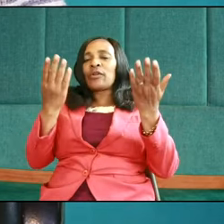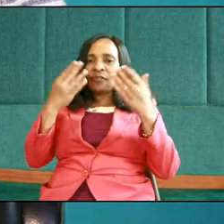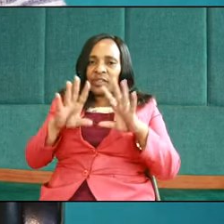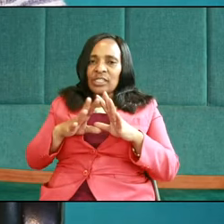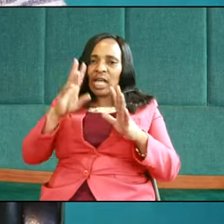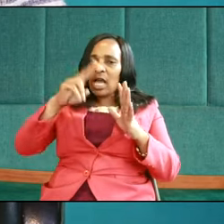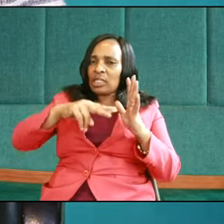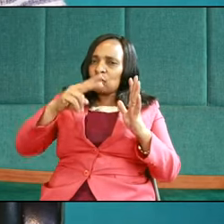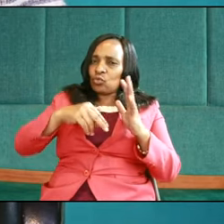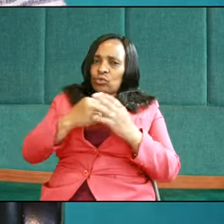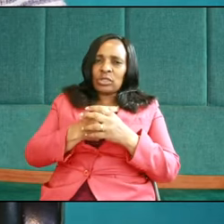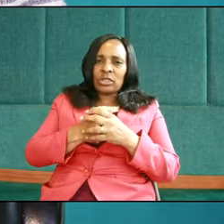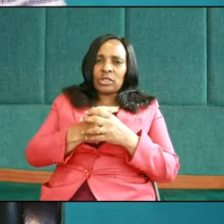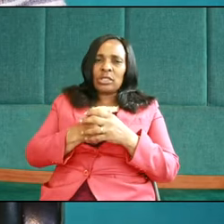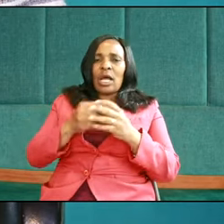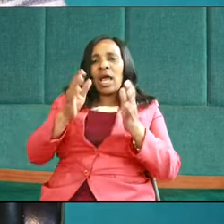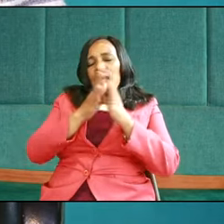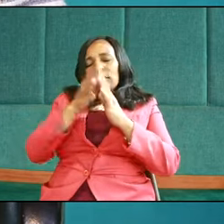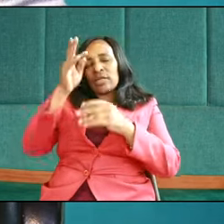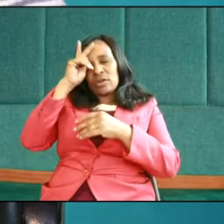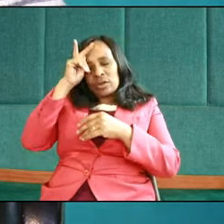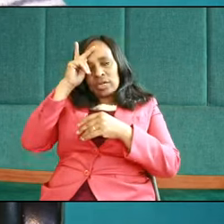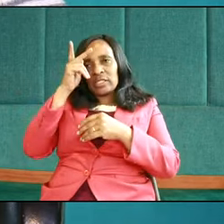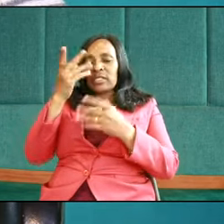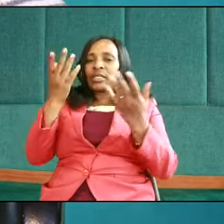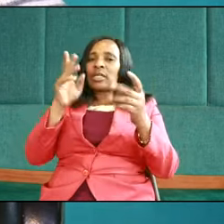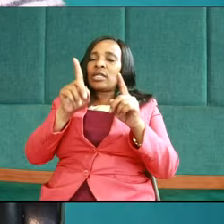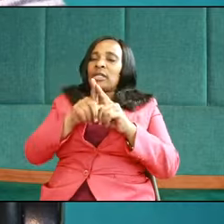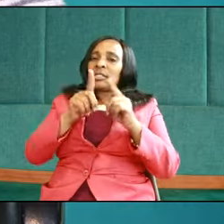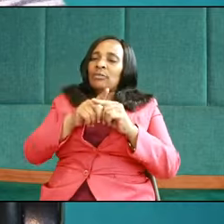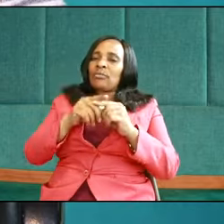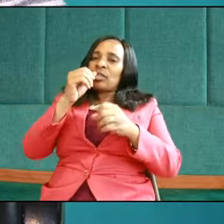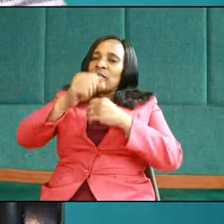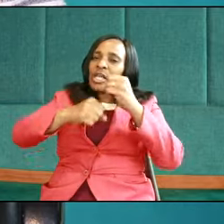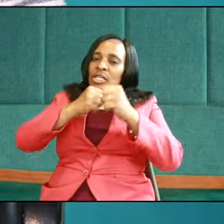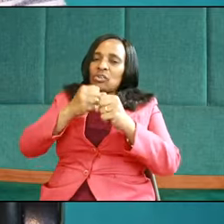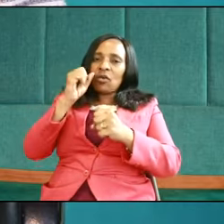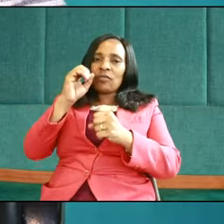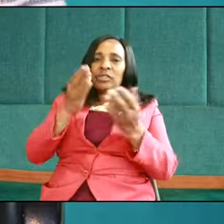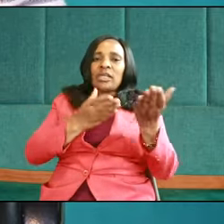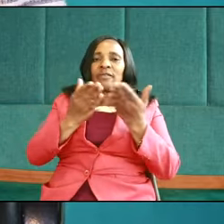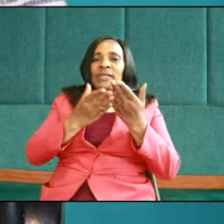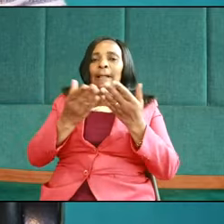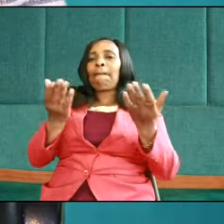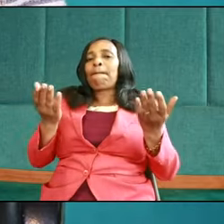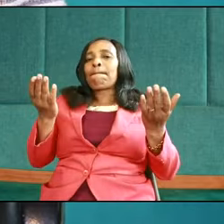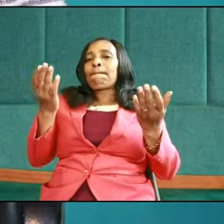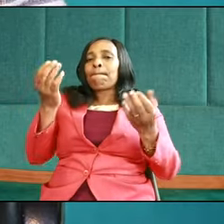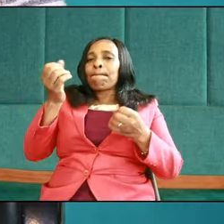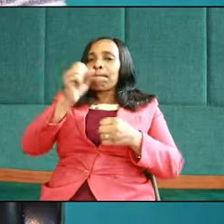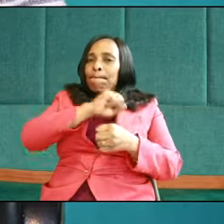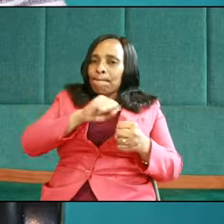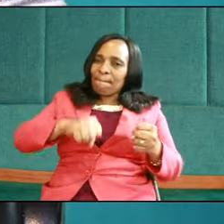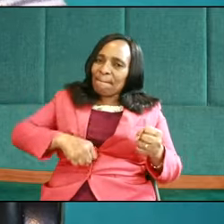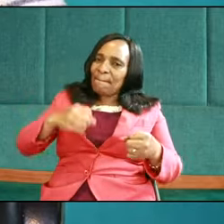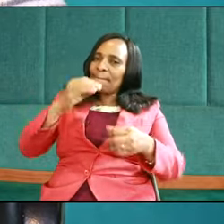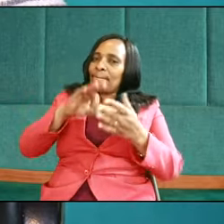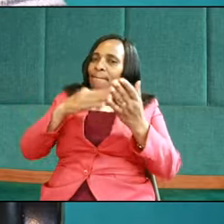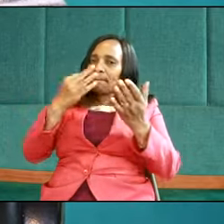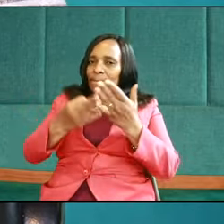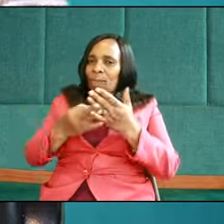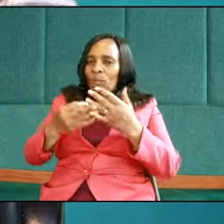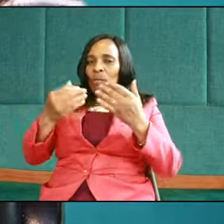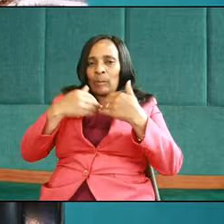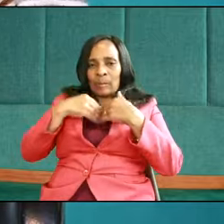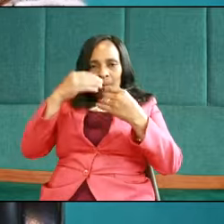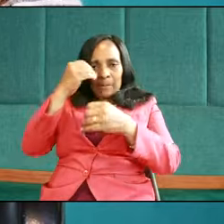aptitude in sound judgment and knowledge during his years of service to Solomon, but Jeroboam failed to make God his trust.